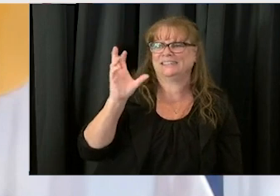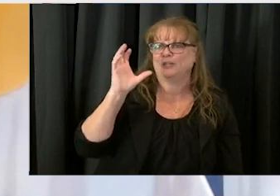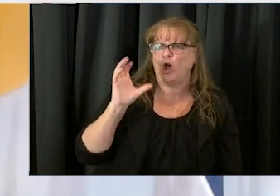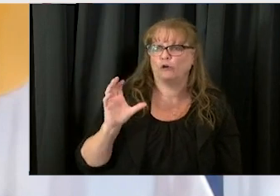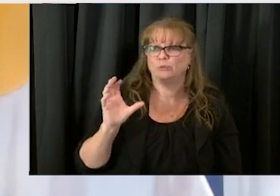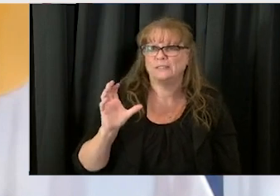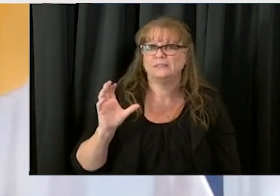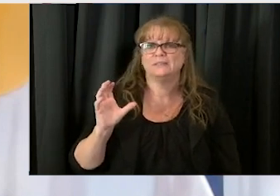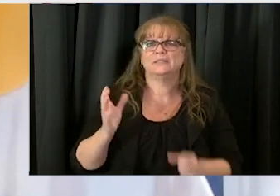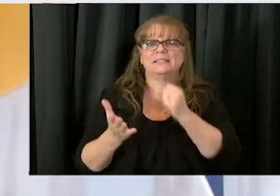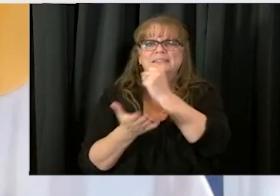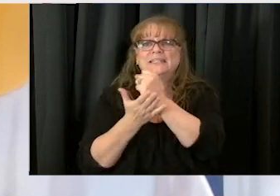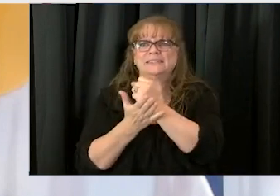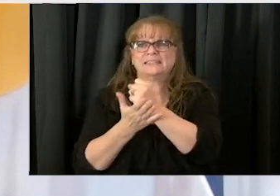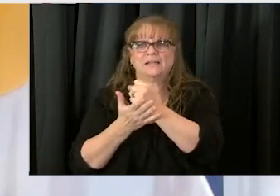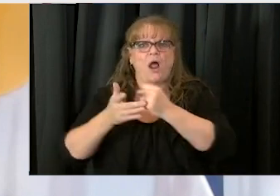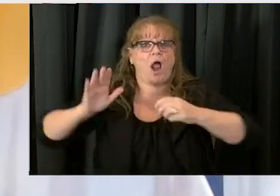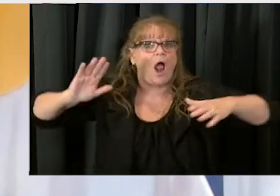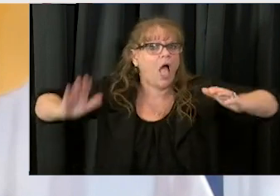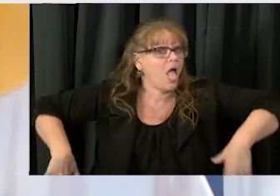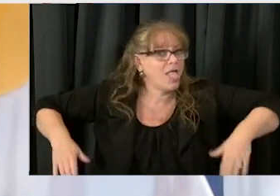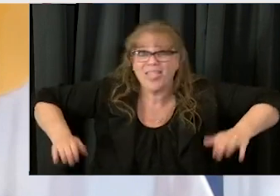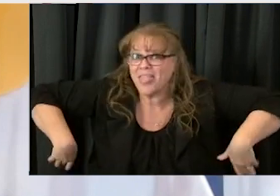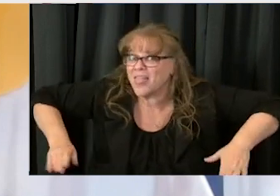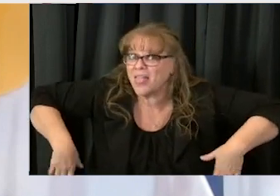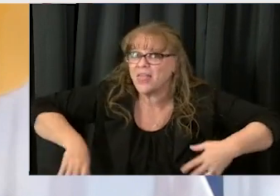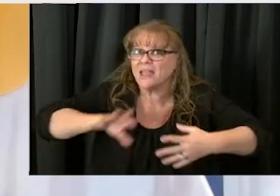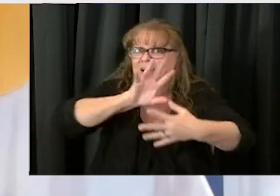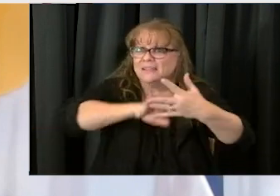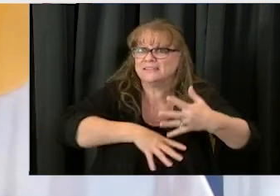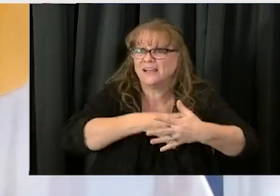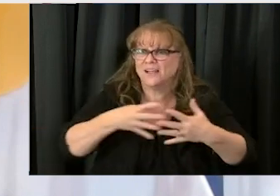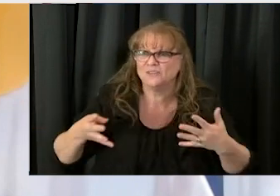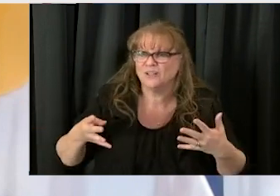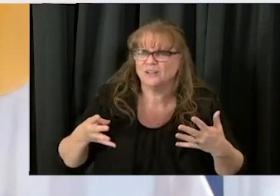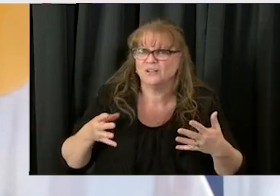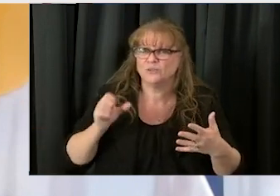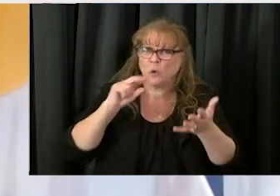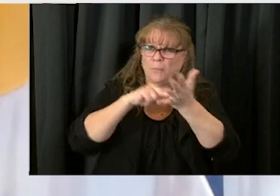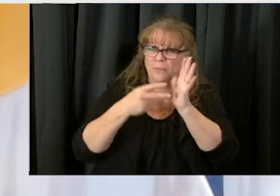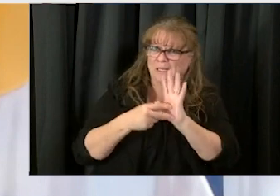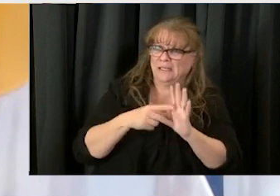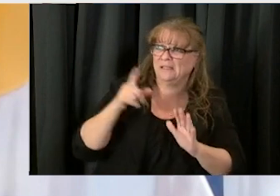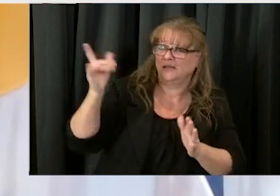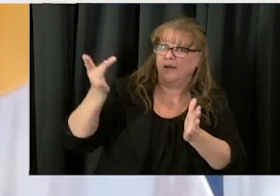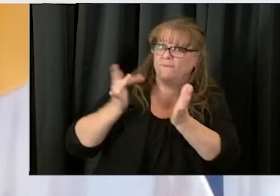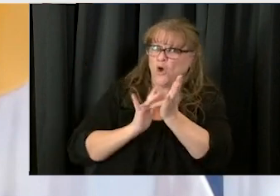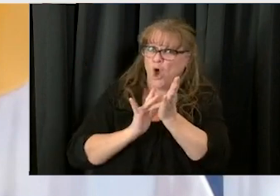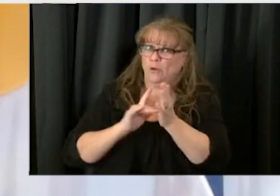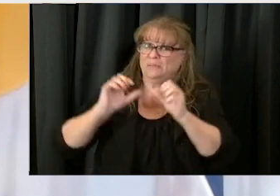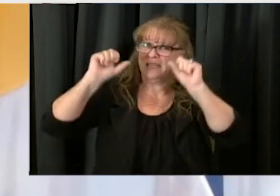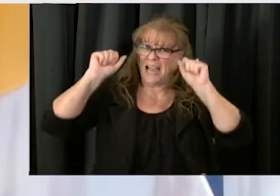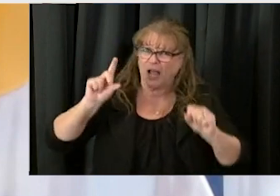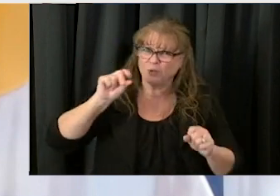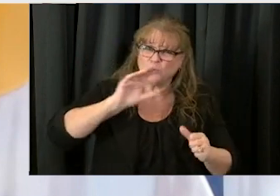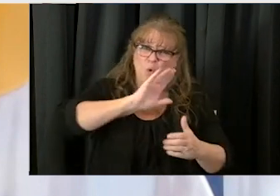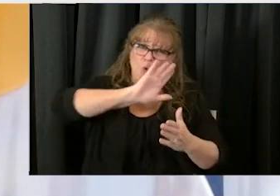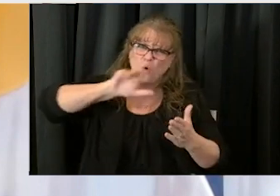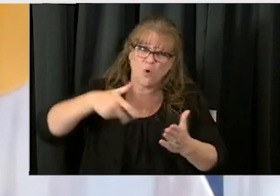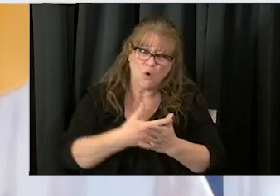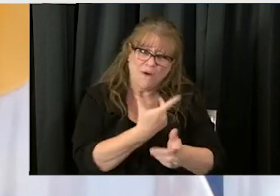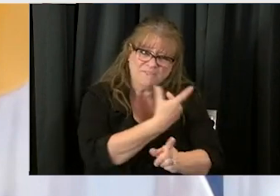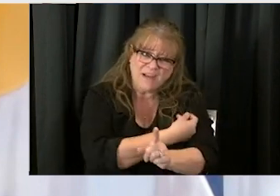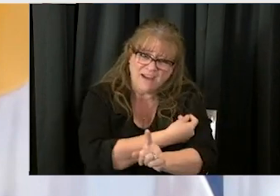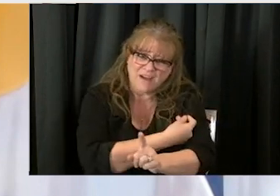on the timeline, knowing that? And what steps can the state take to help with that program as you outlined? But first to you, Governor,